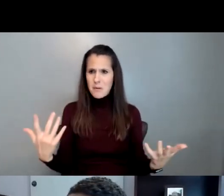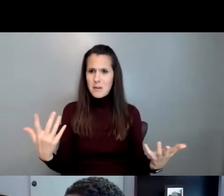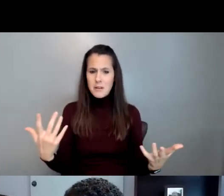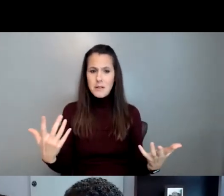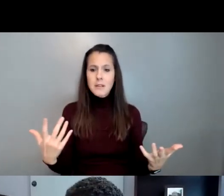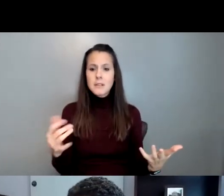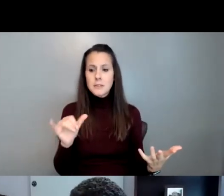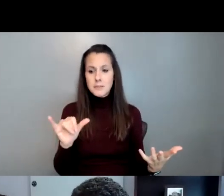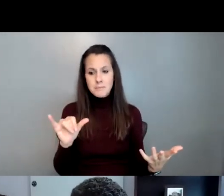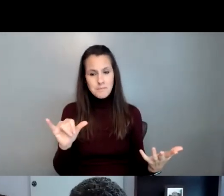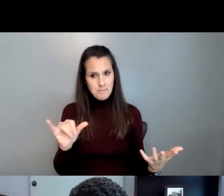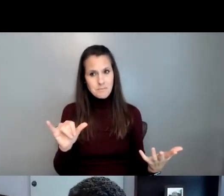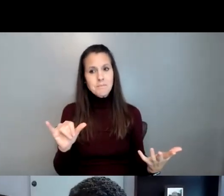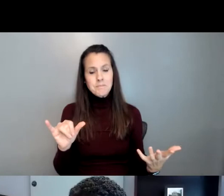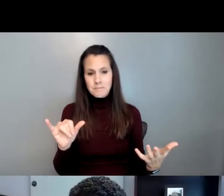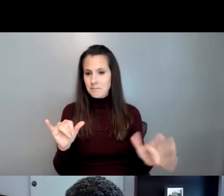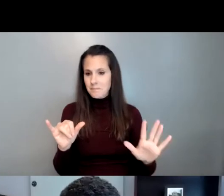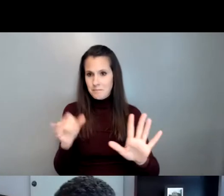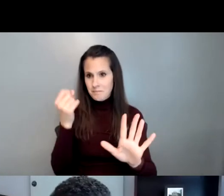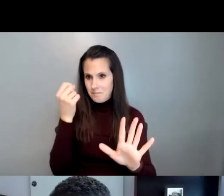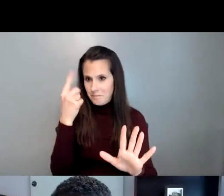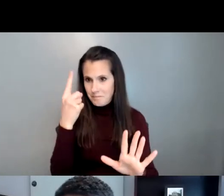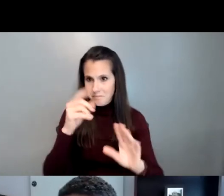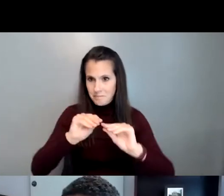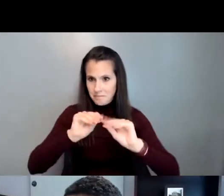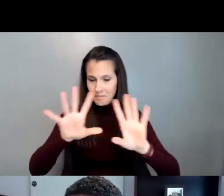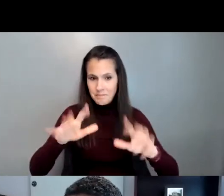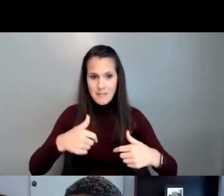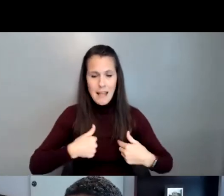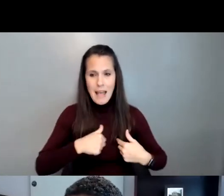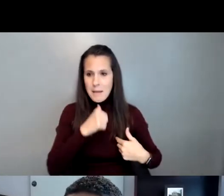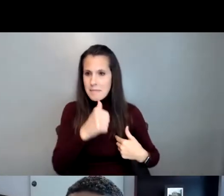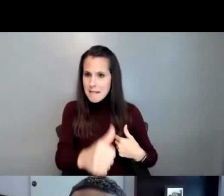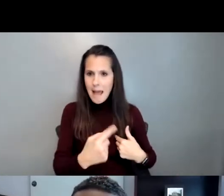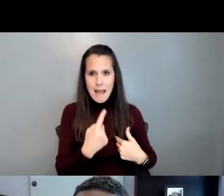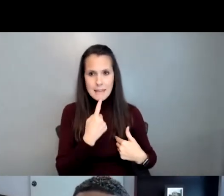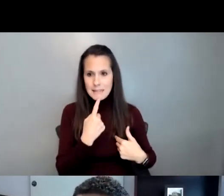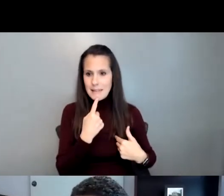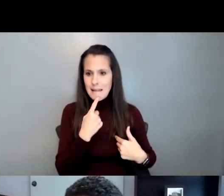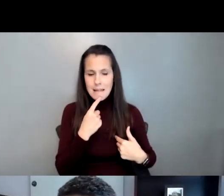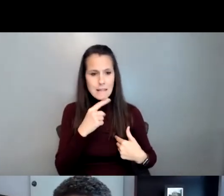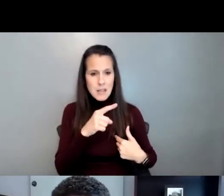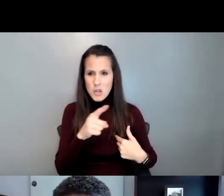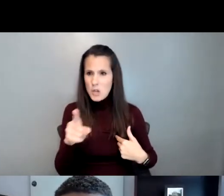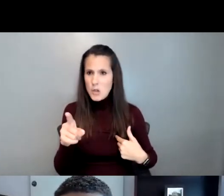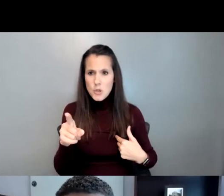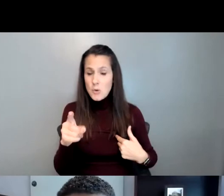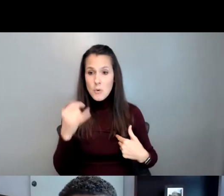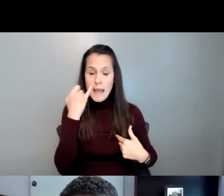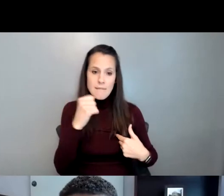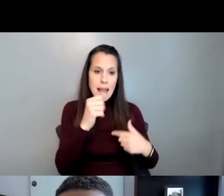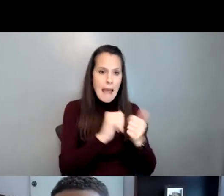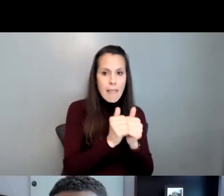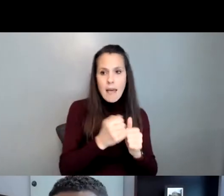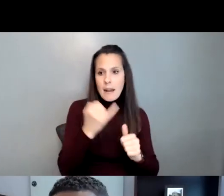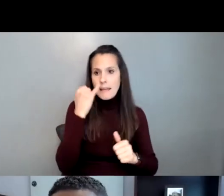Now, I will quickly then pivot to make sure that you understand that I am not saying that you don't have value if you can't do those things.